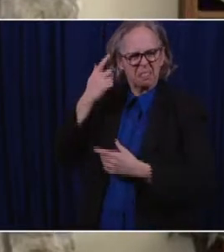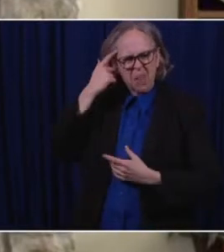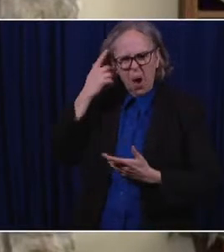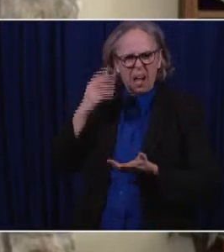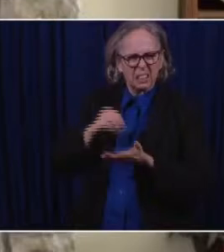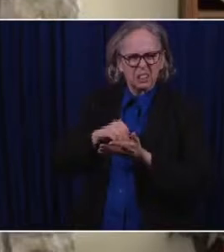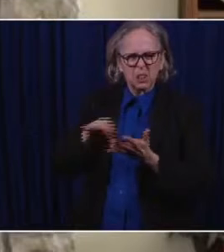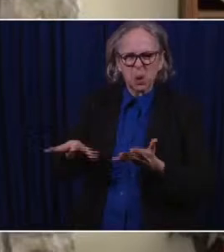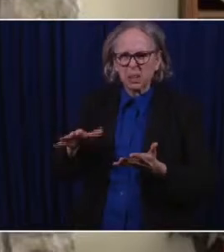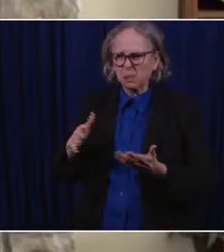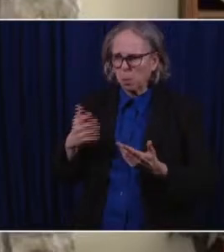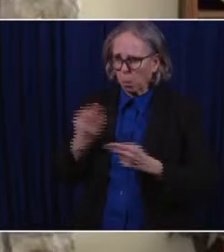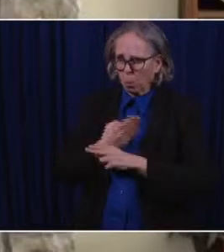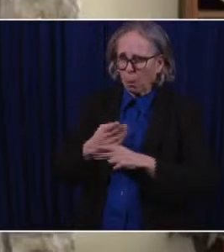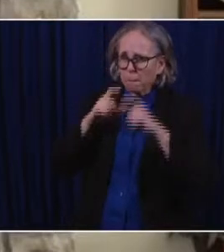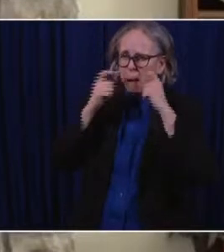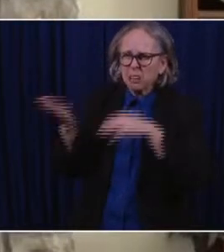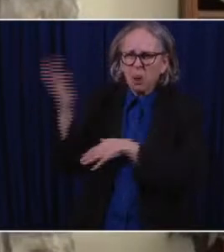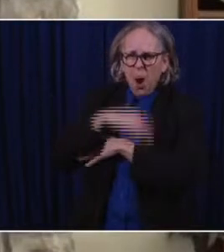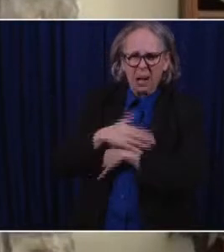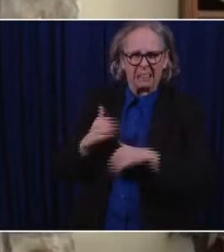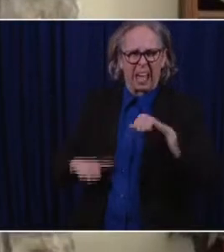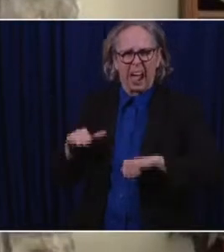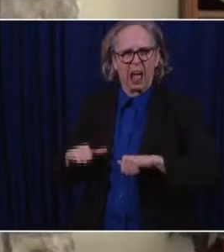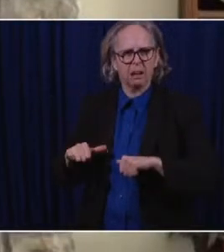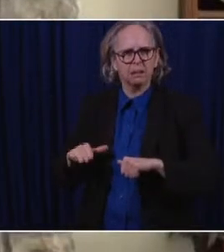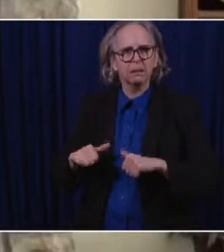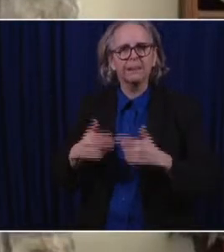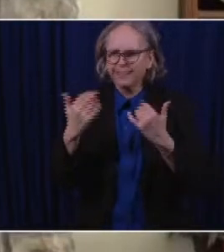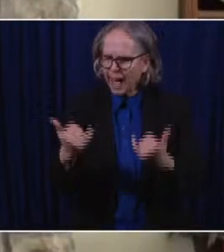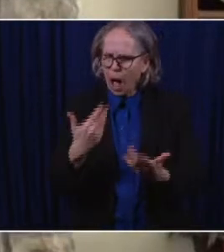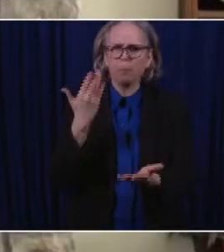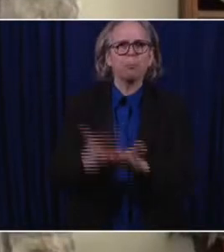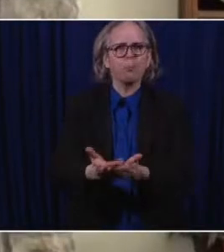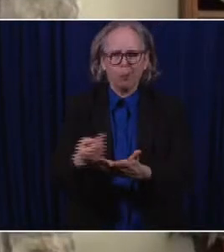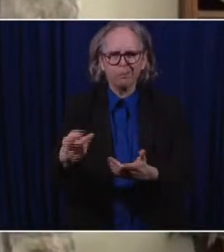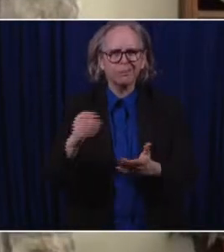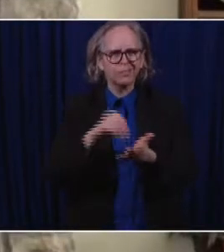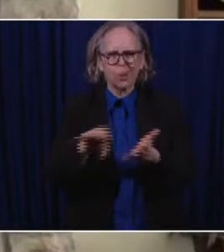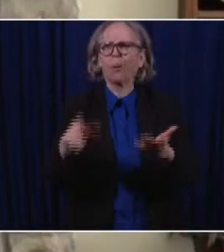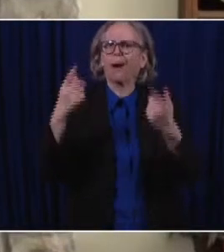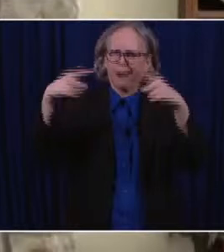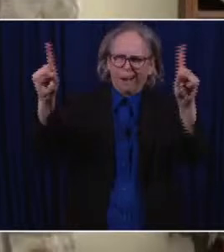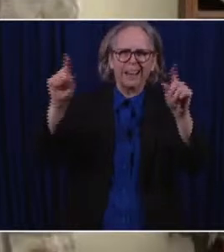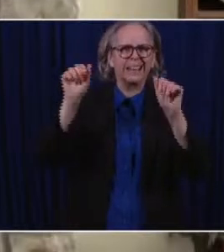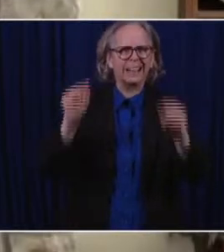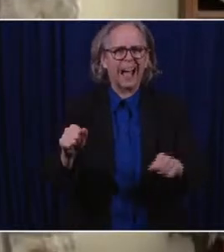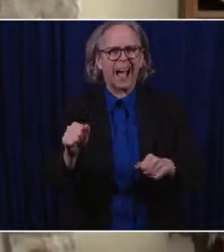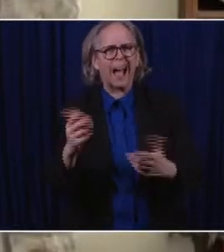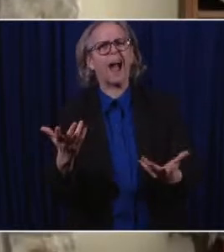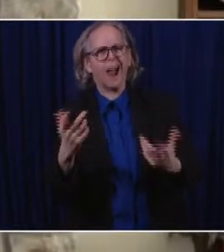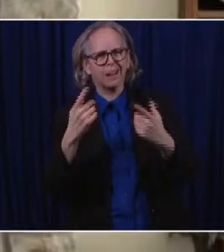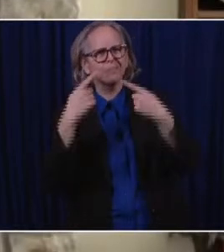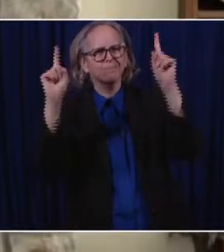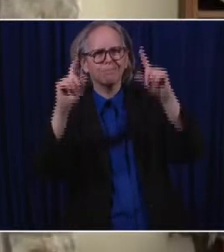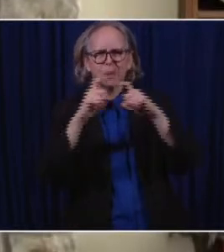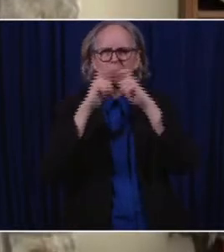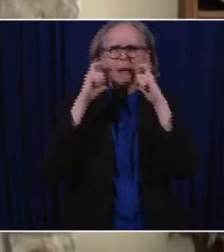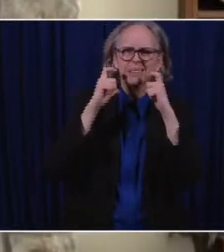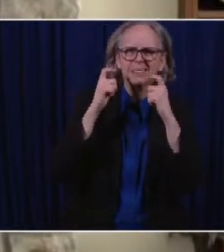And so the compliance has been phenomenally high in our schools. Third thing, we now have the